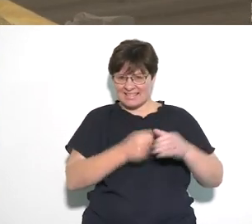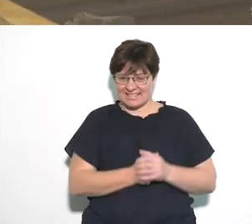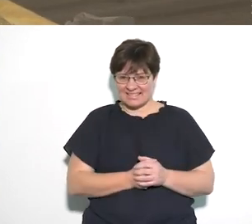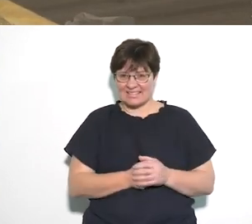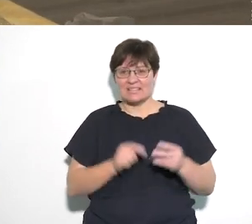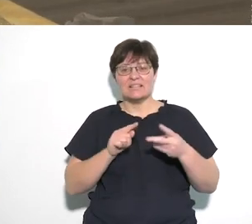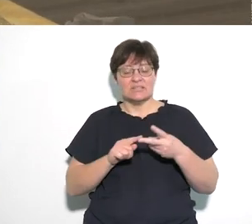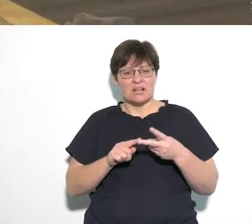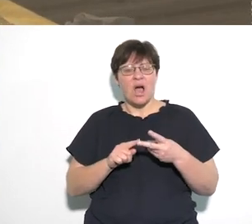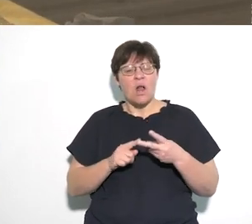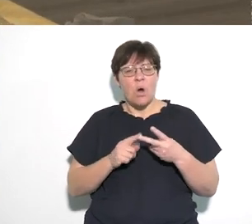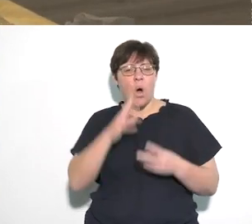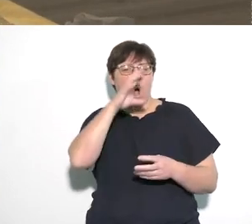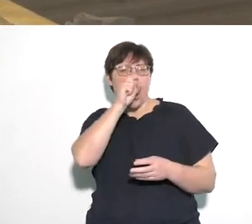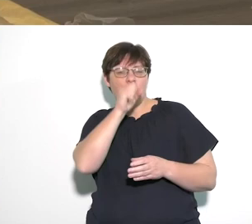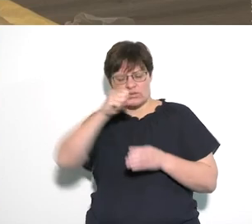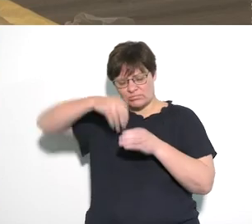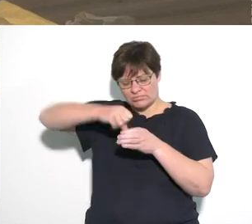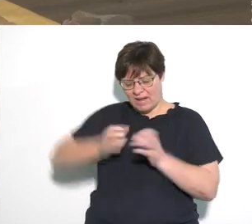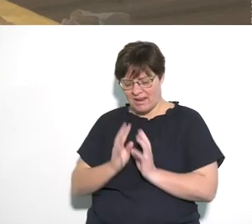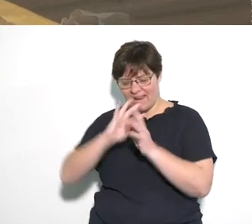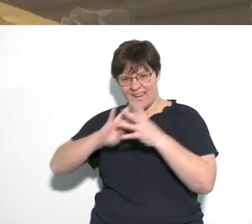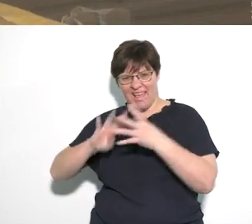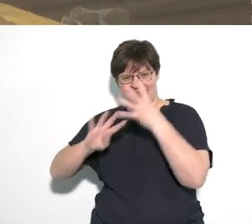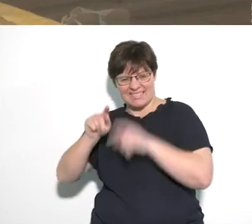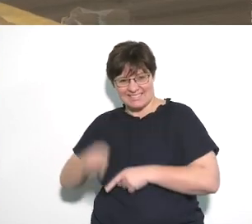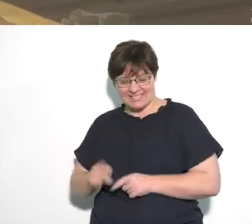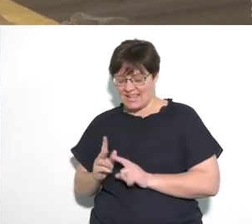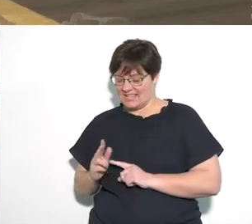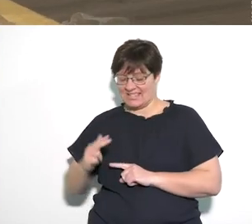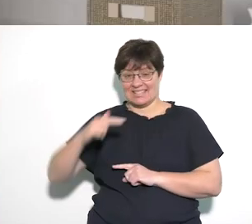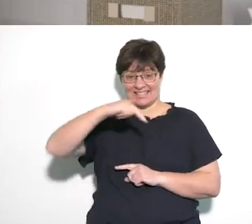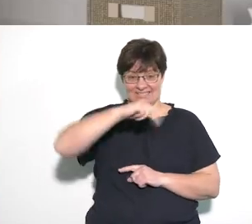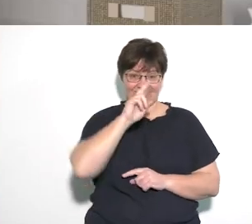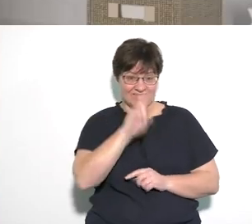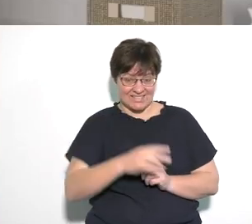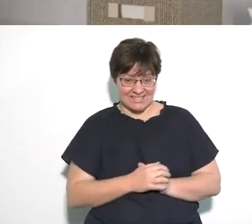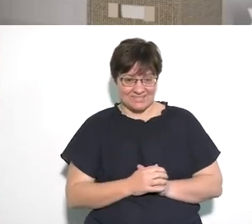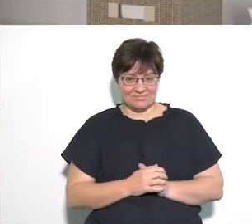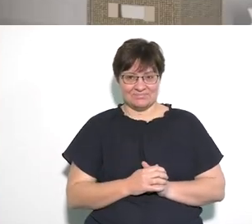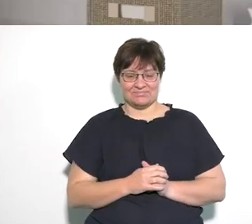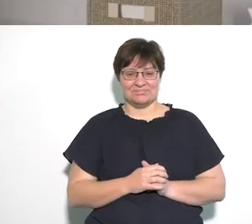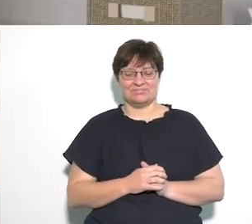some citrus netting, and a pair of scissors. Let's begin.